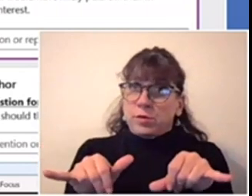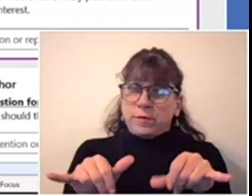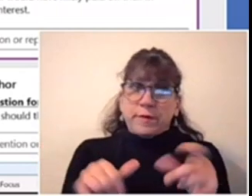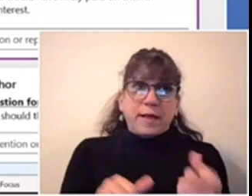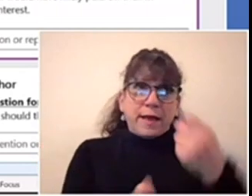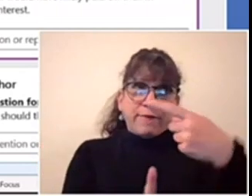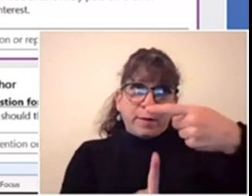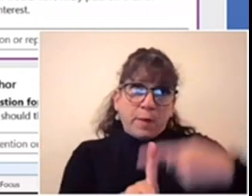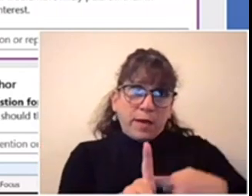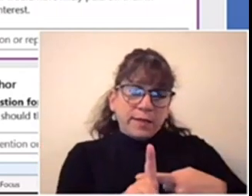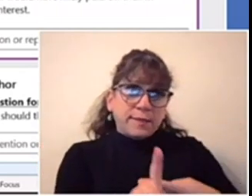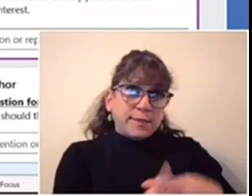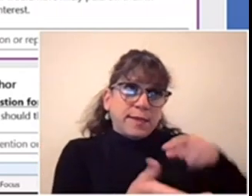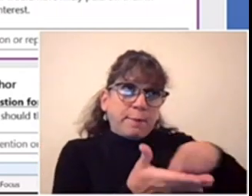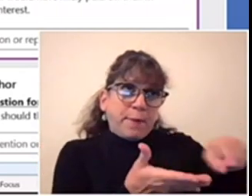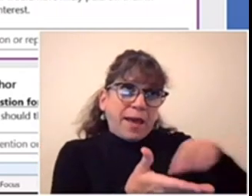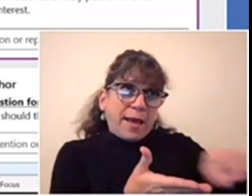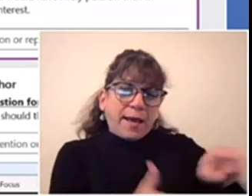in repayment.